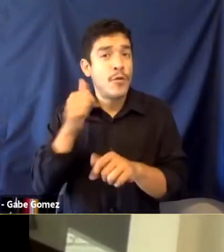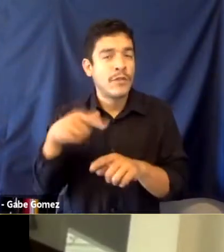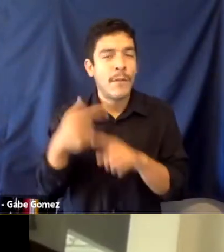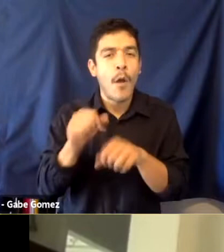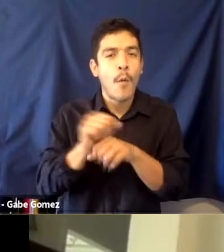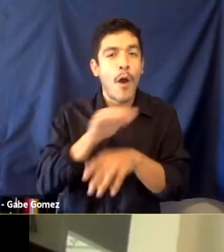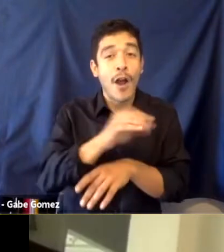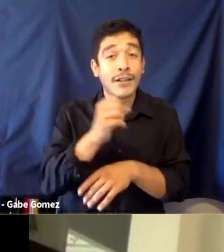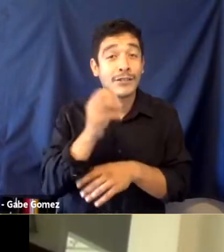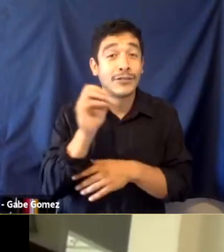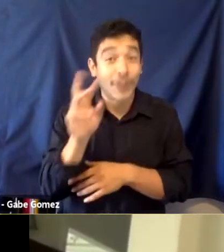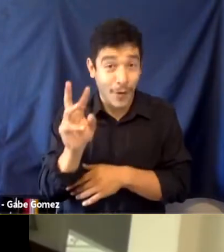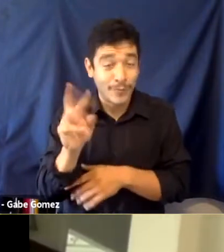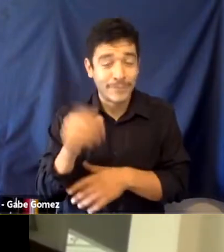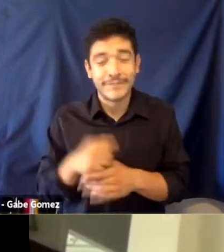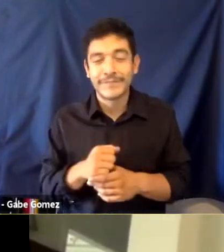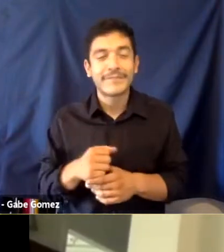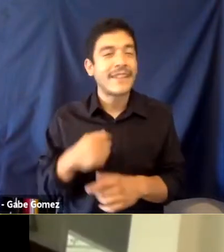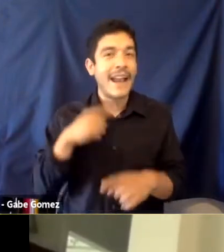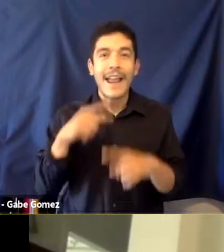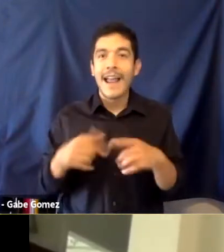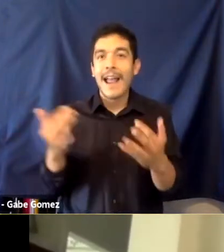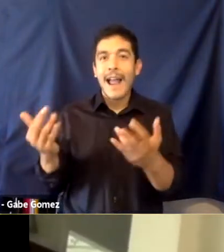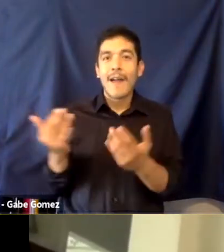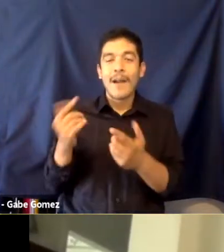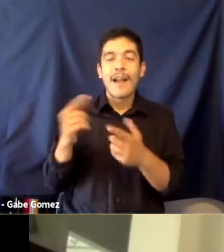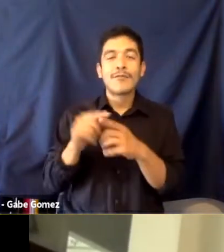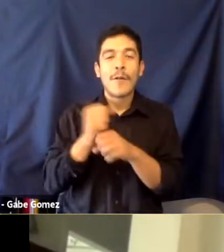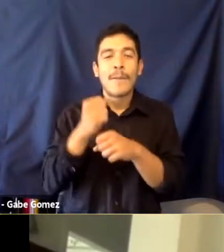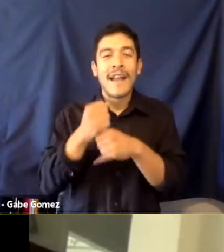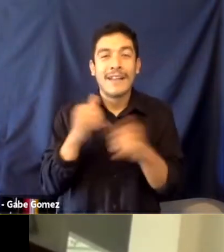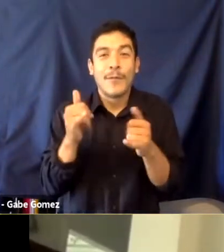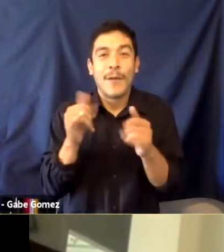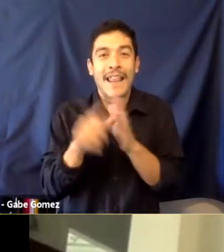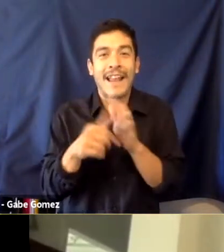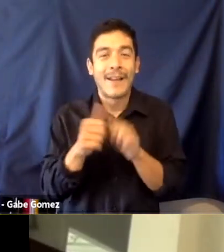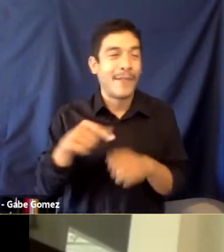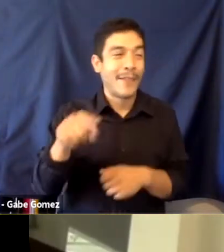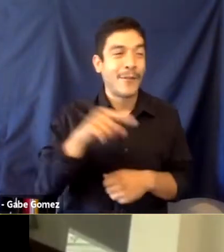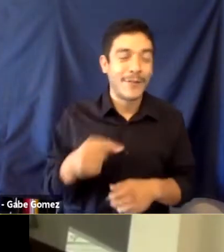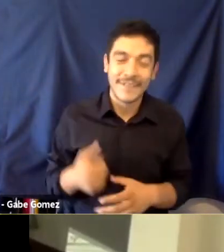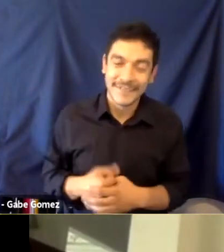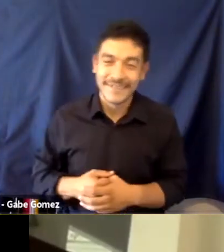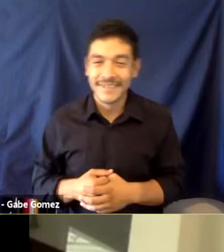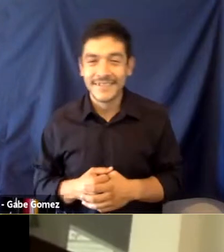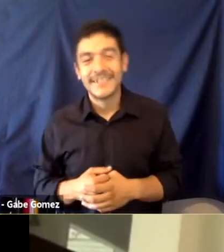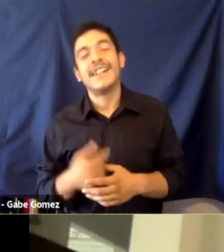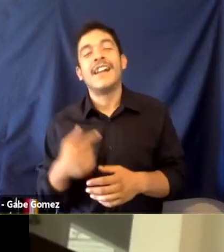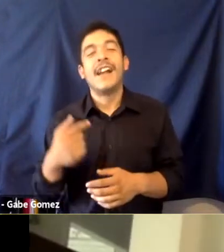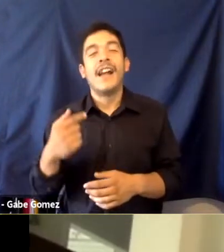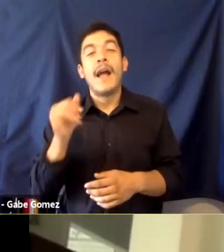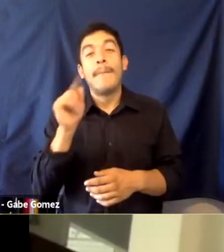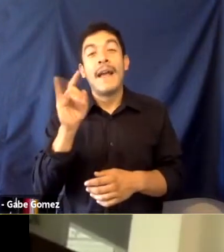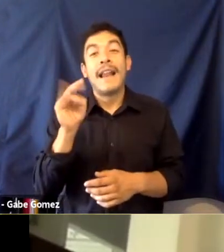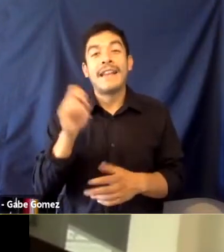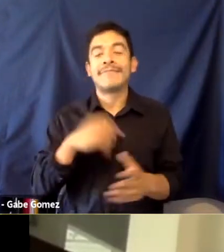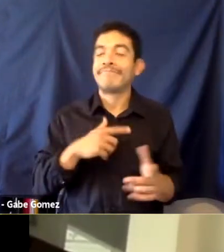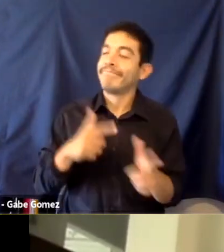show. And I can't wait to make fidget toys later with all of you. Madeline, I'll hand it back to